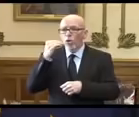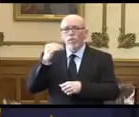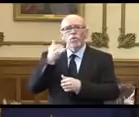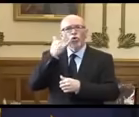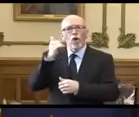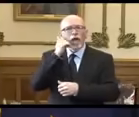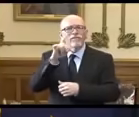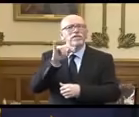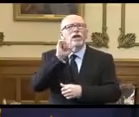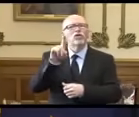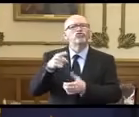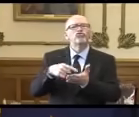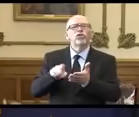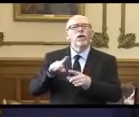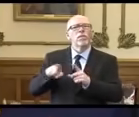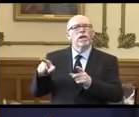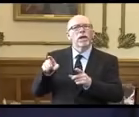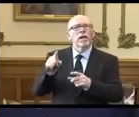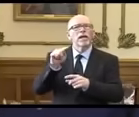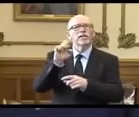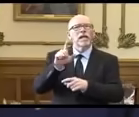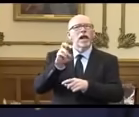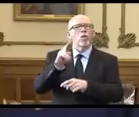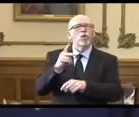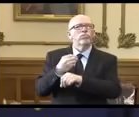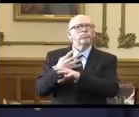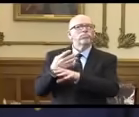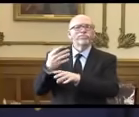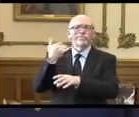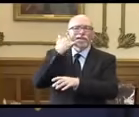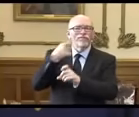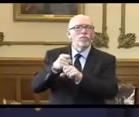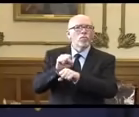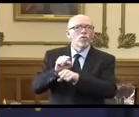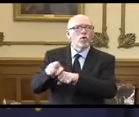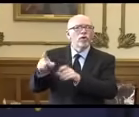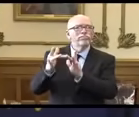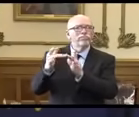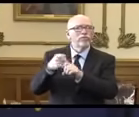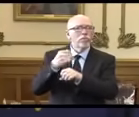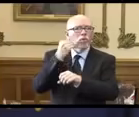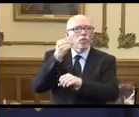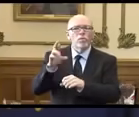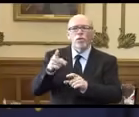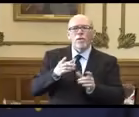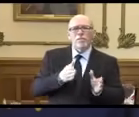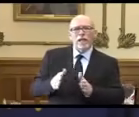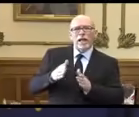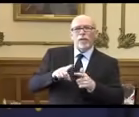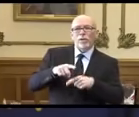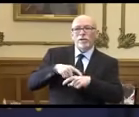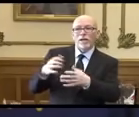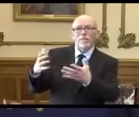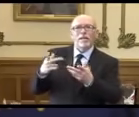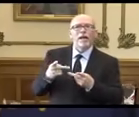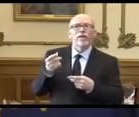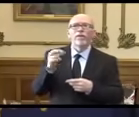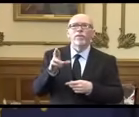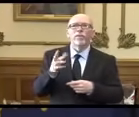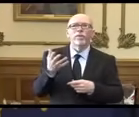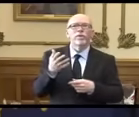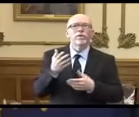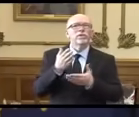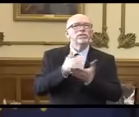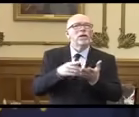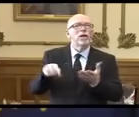up on them, but they're teleworking from home, or they're planning for the day when they do come back, or some